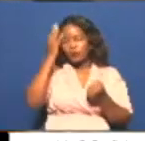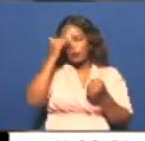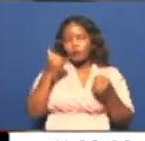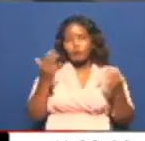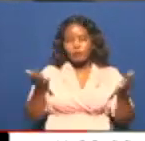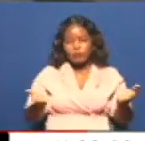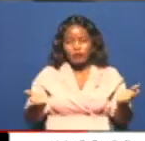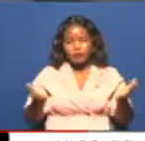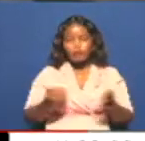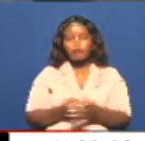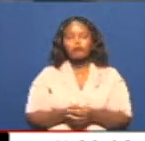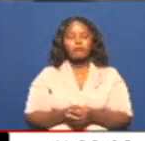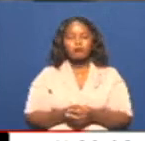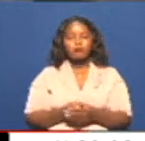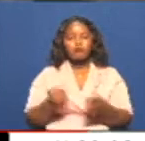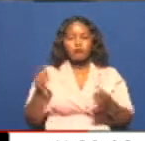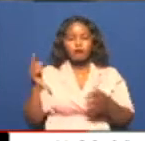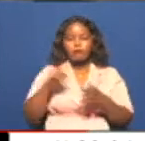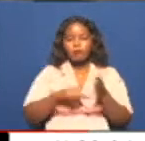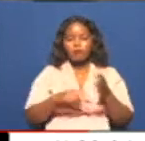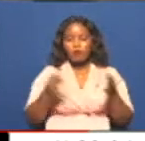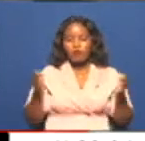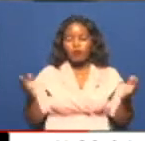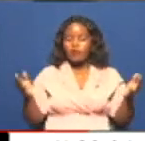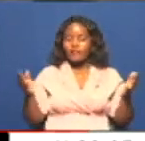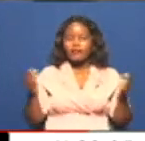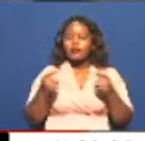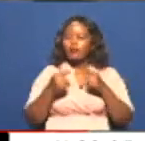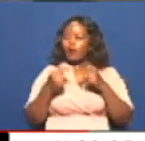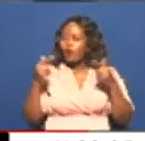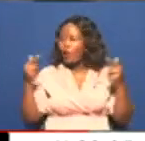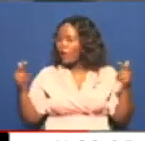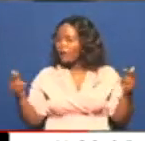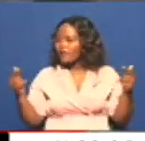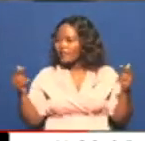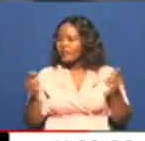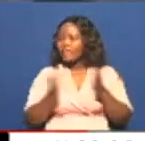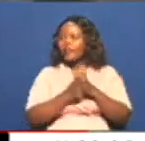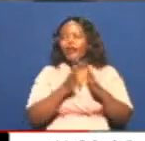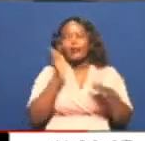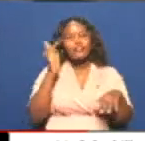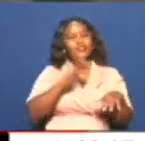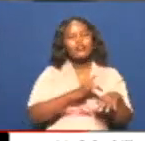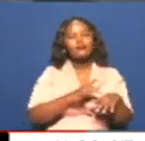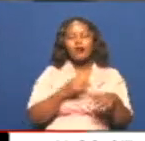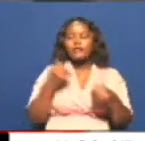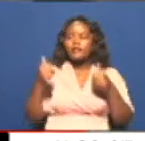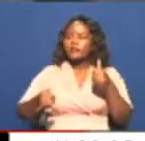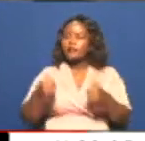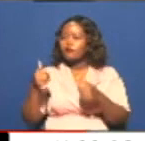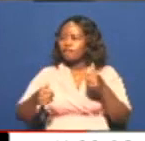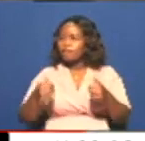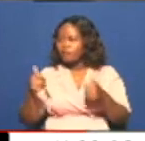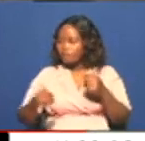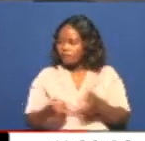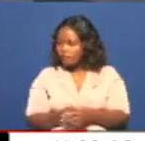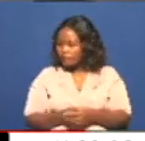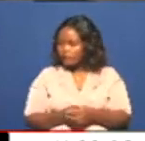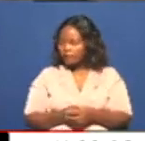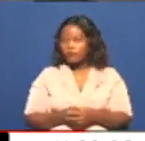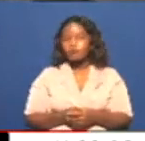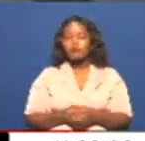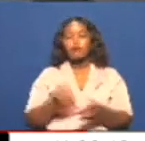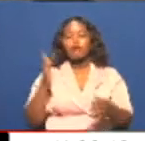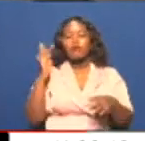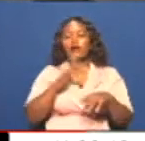what would have been the opposite? And what would be the impact of the opposite? Mm-hmm. The impact of the opposite would be